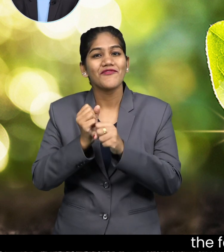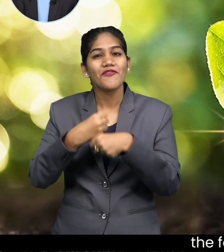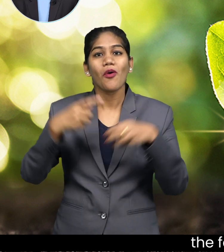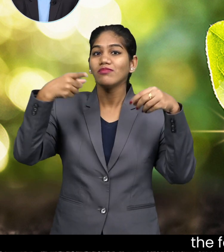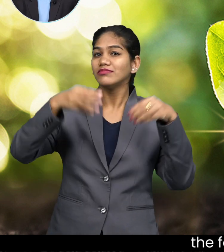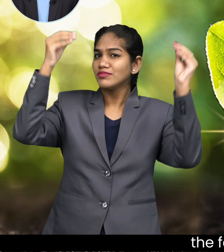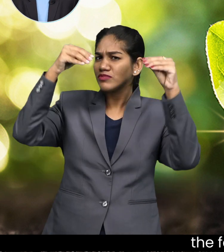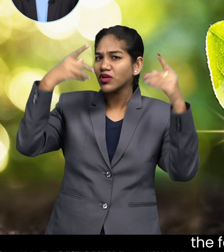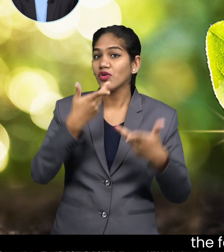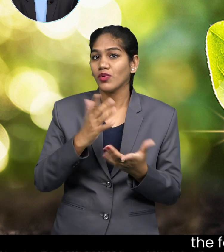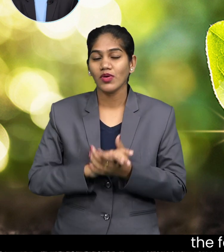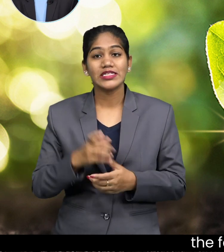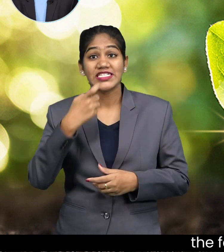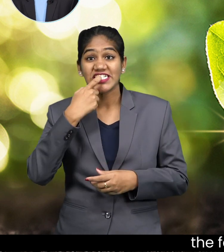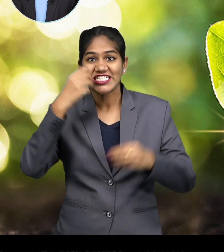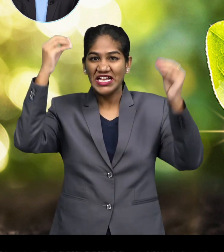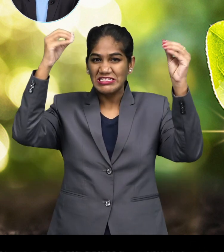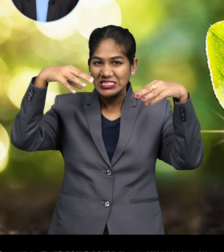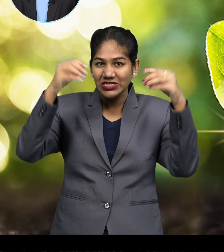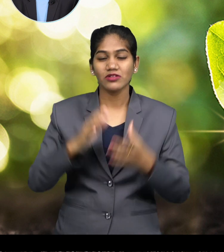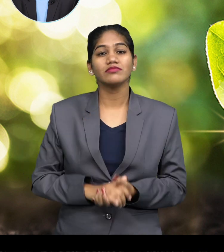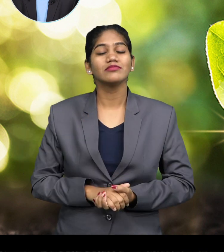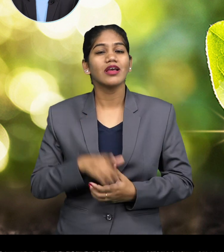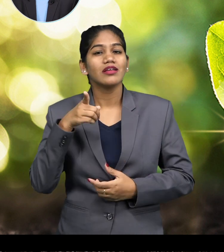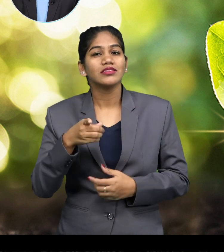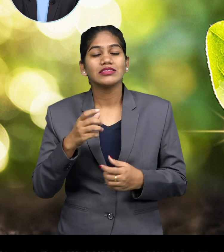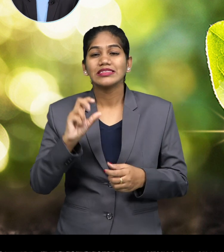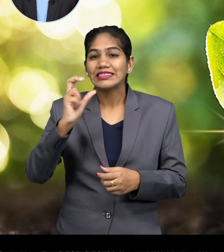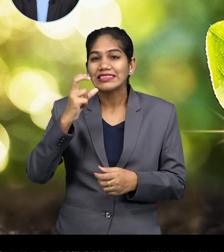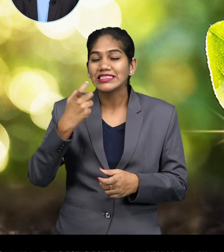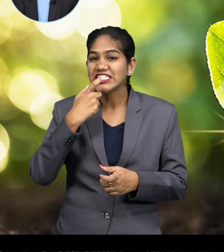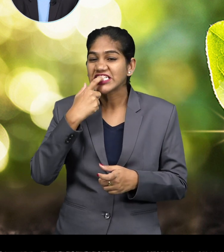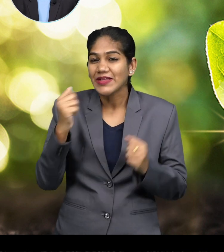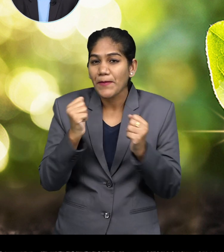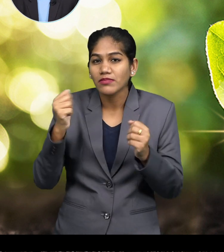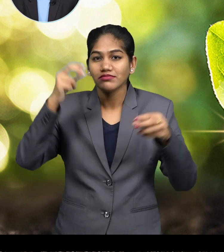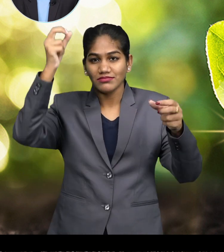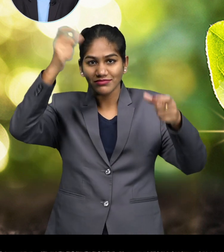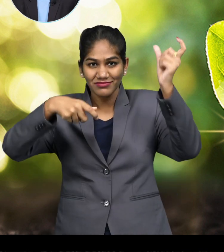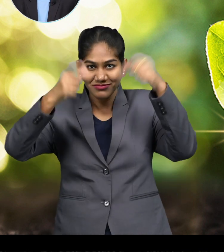of rain, snow, sleet, and hail.